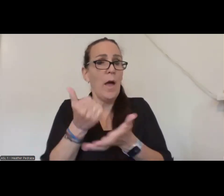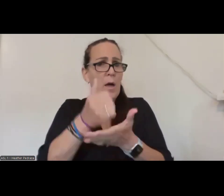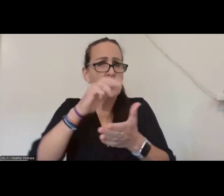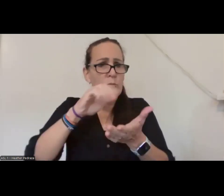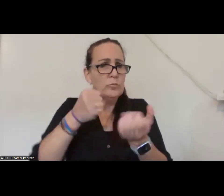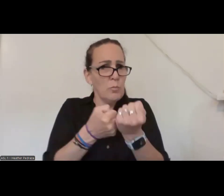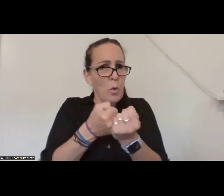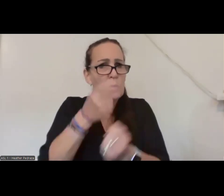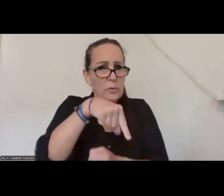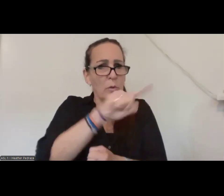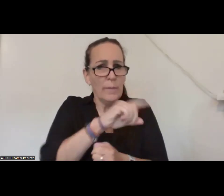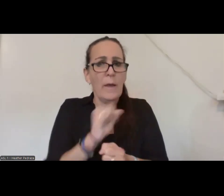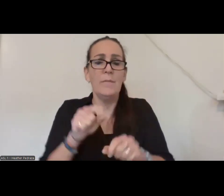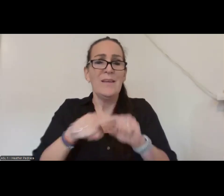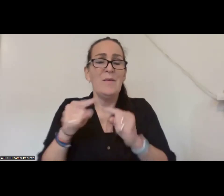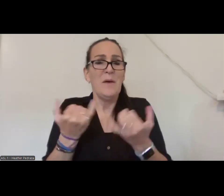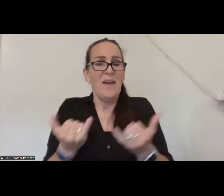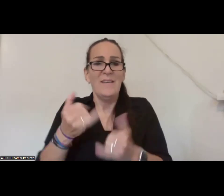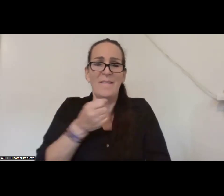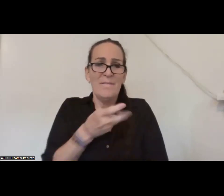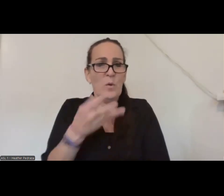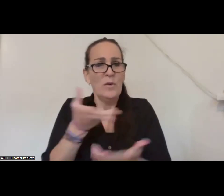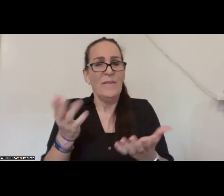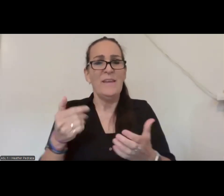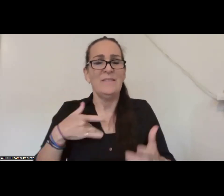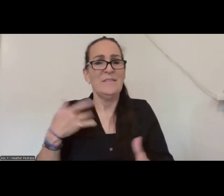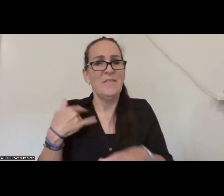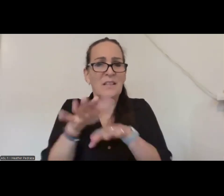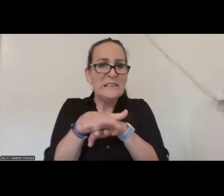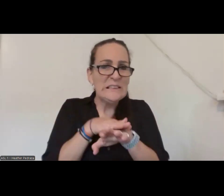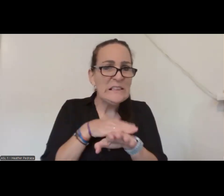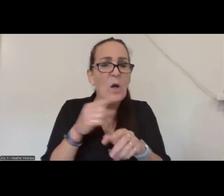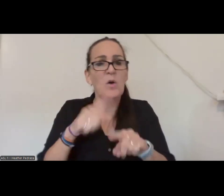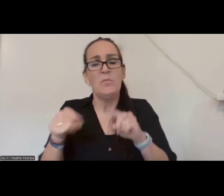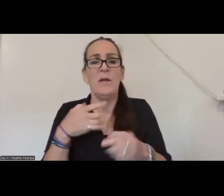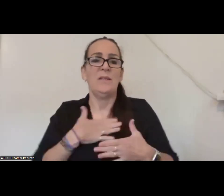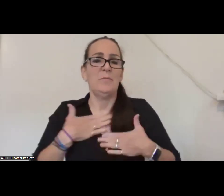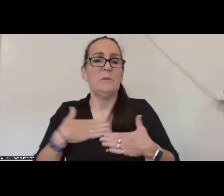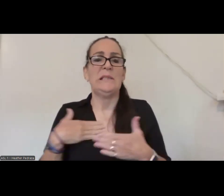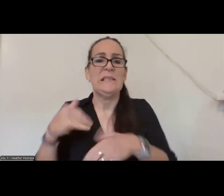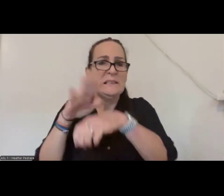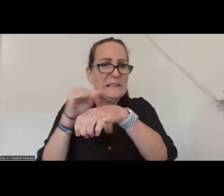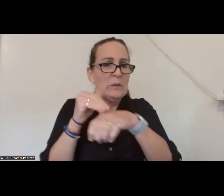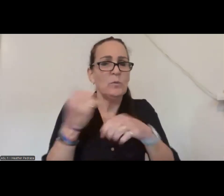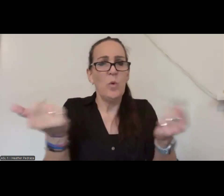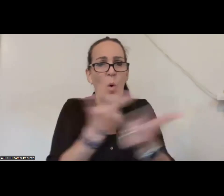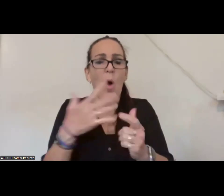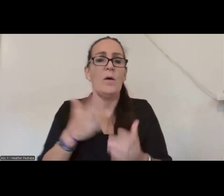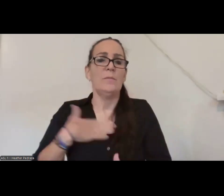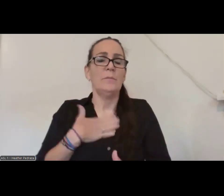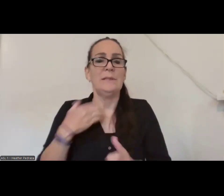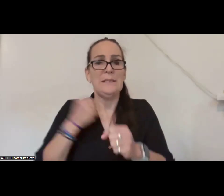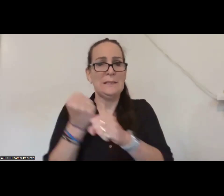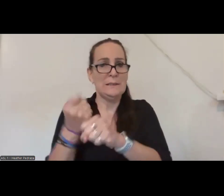have stalled to a degree and given way to other pressing priorities. So I call on all our disability and aging advocates in 2026 to